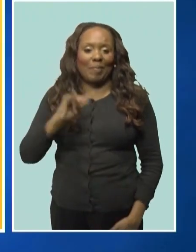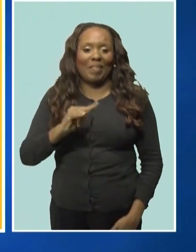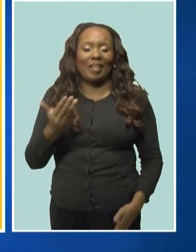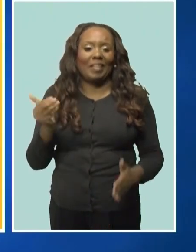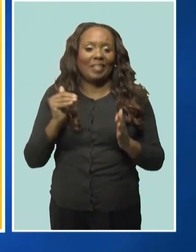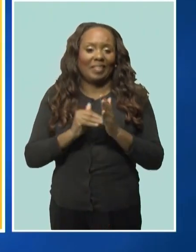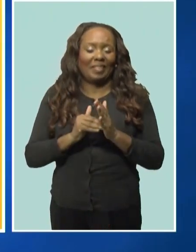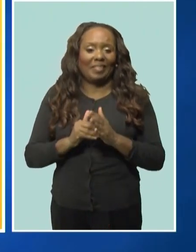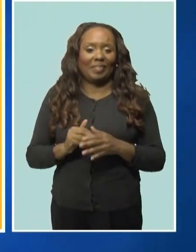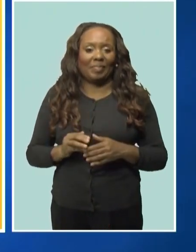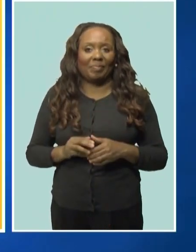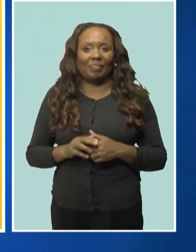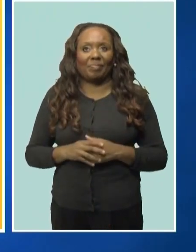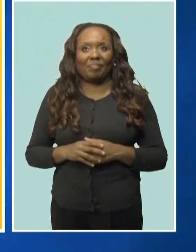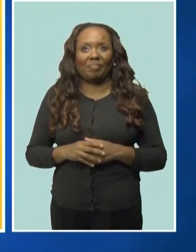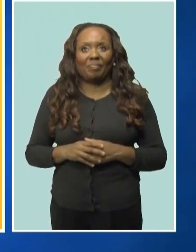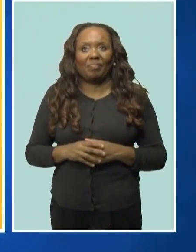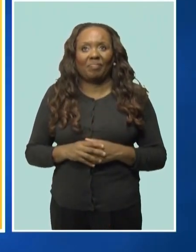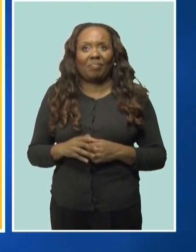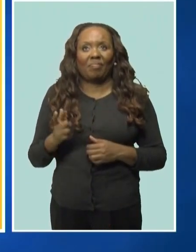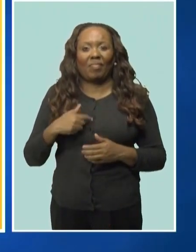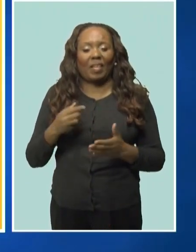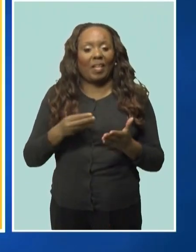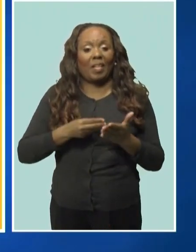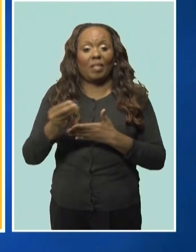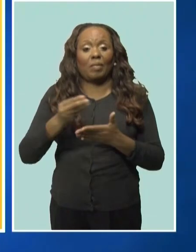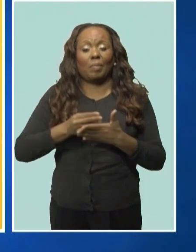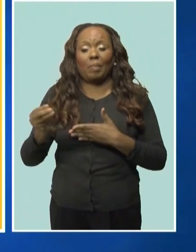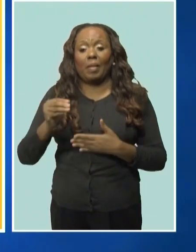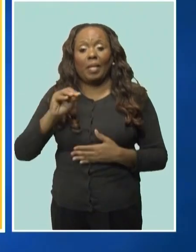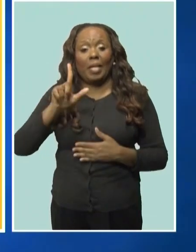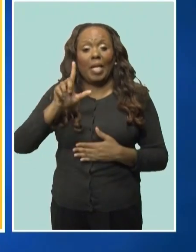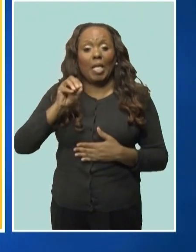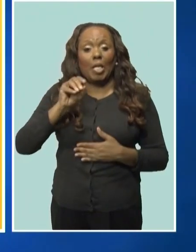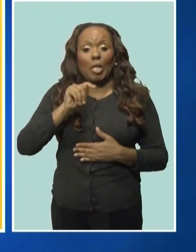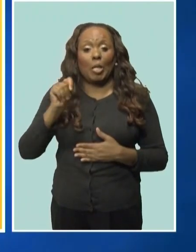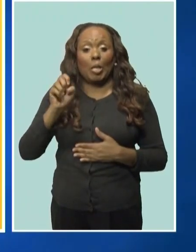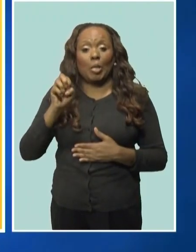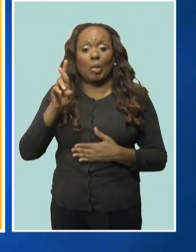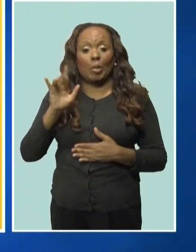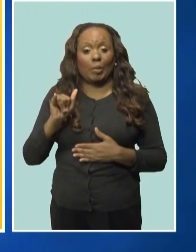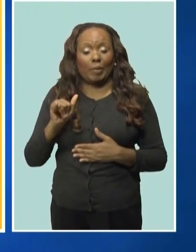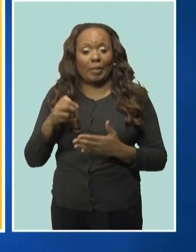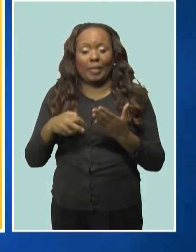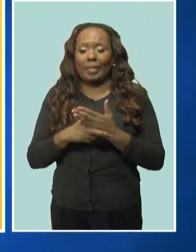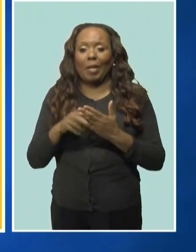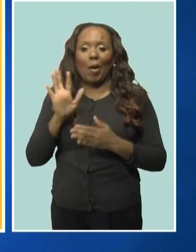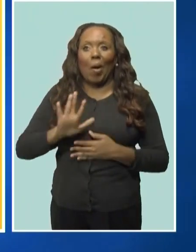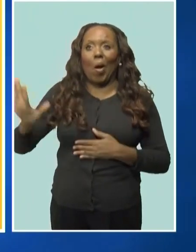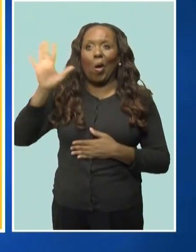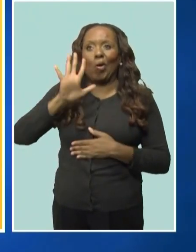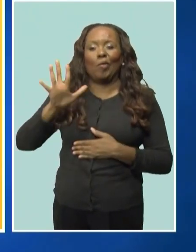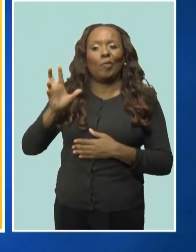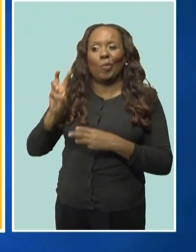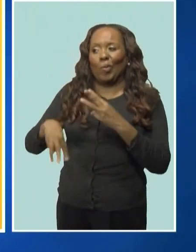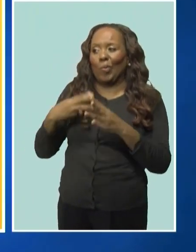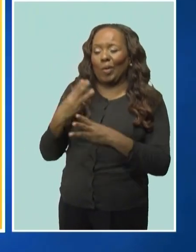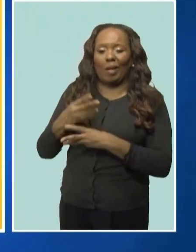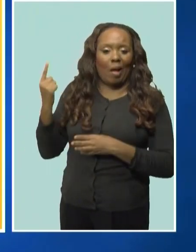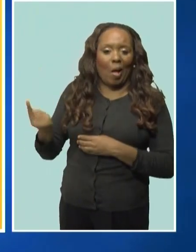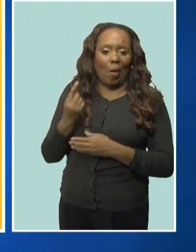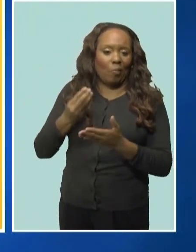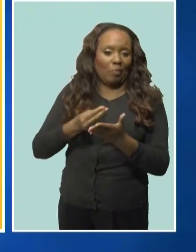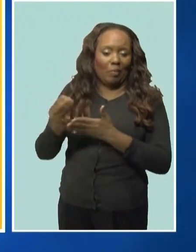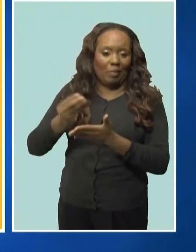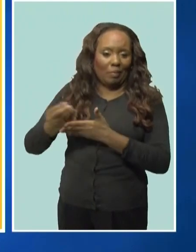I buy lottery tickets all over the world. Anytime I go on holiday, I always have a go at the local lottery.